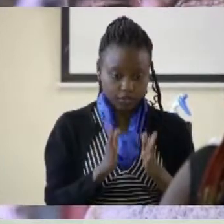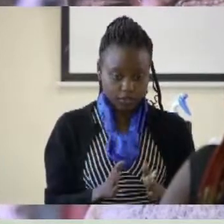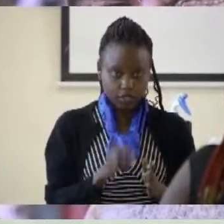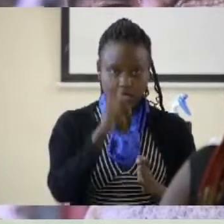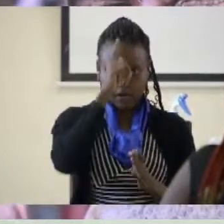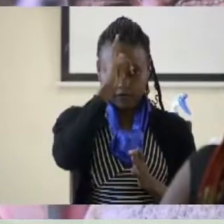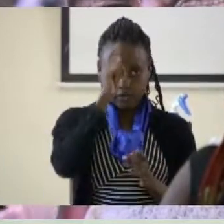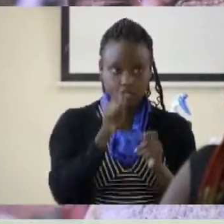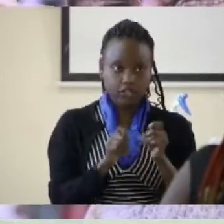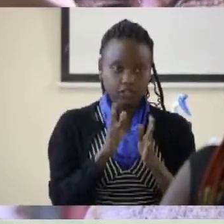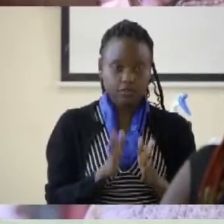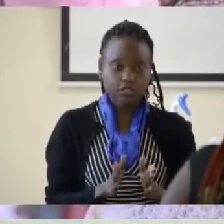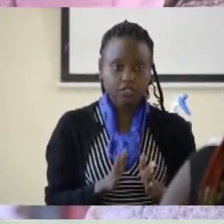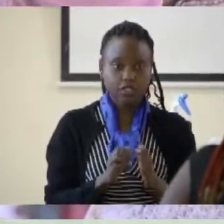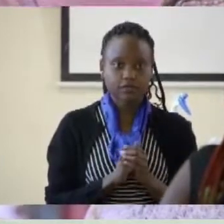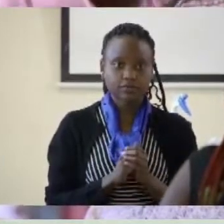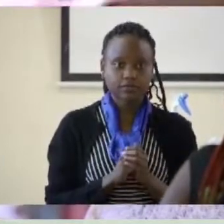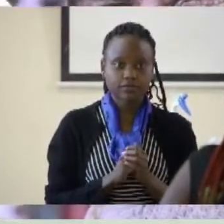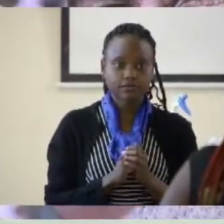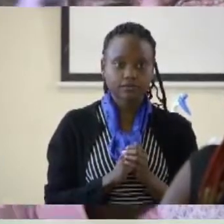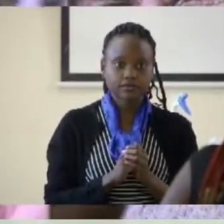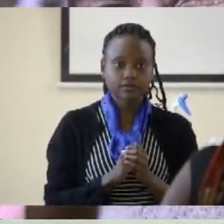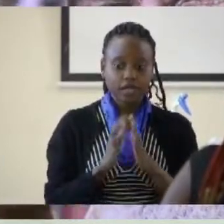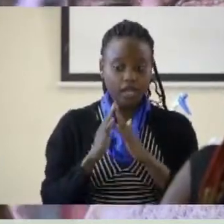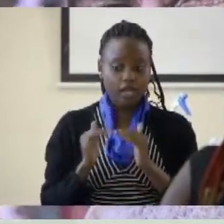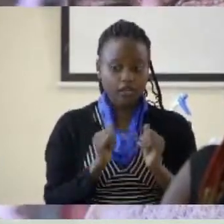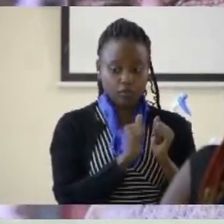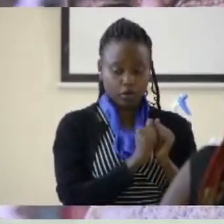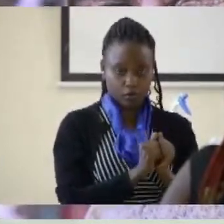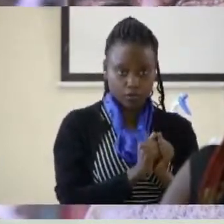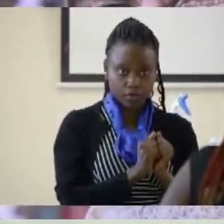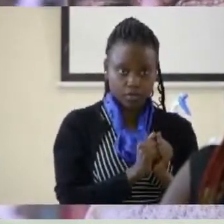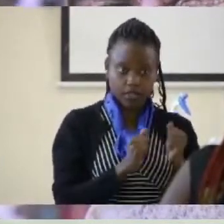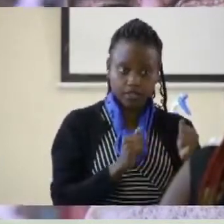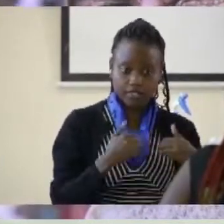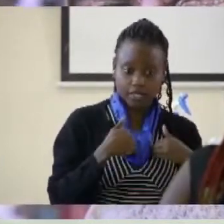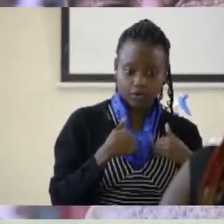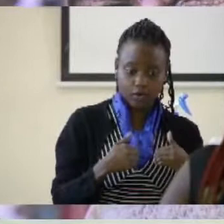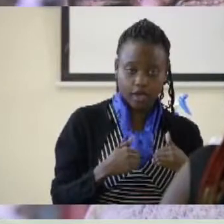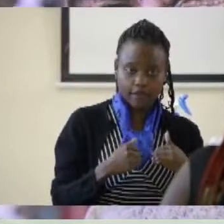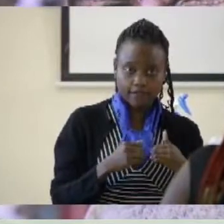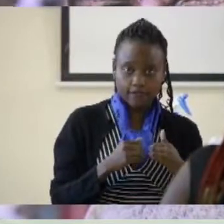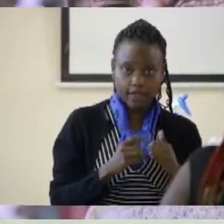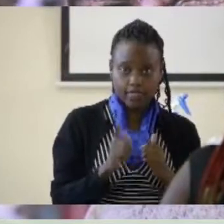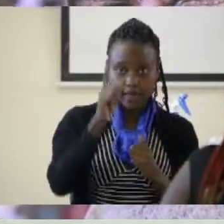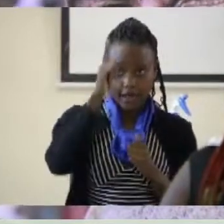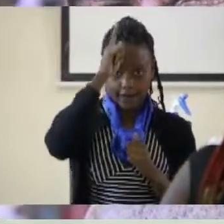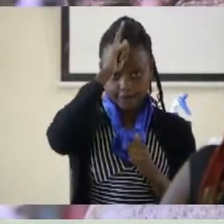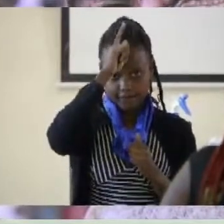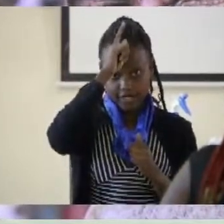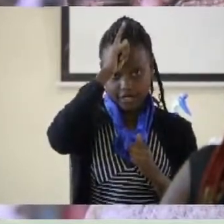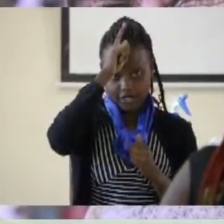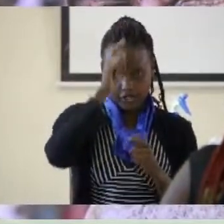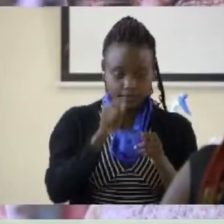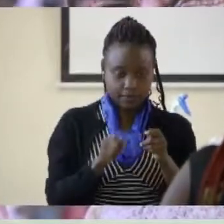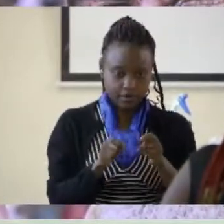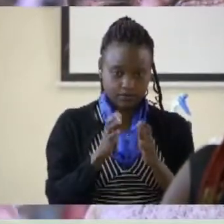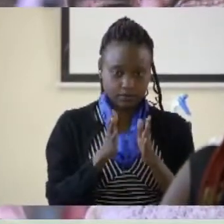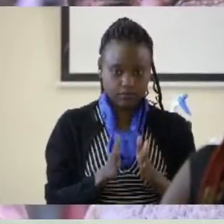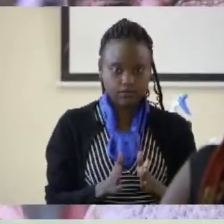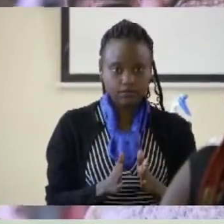administrator. Actually, while we have Nyumba Kumi, this side we have the village, they're called village